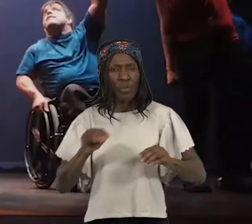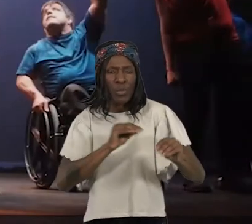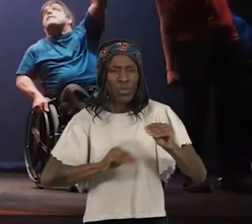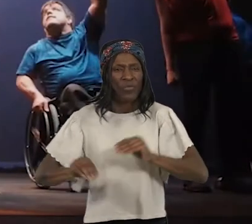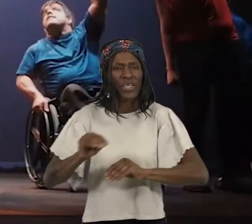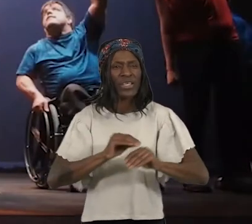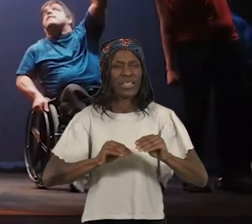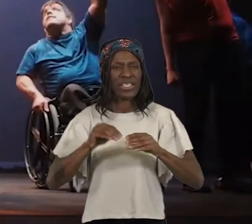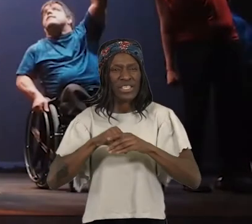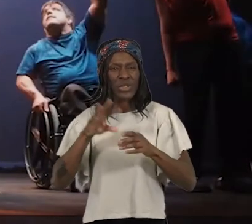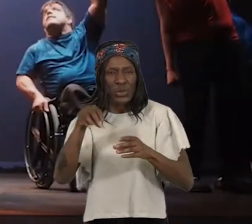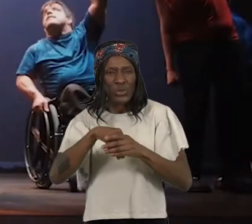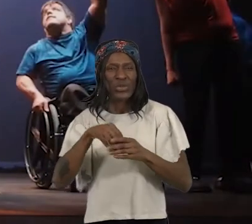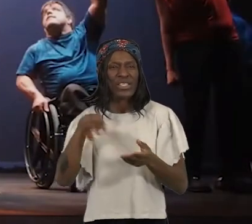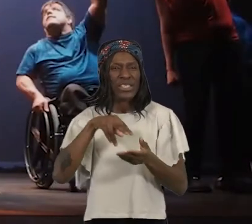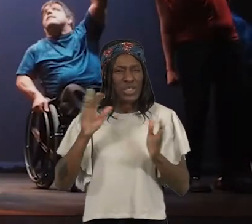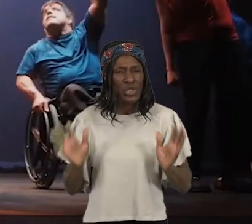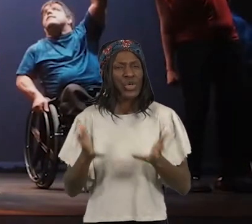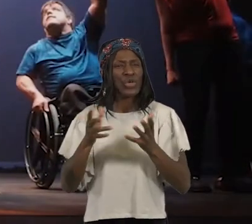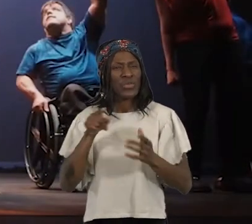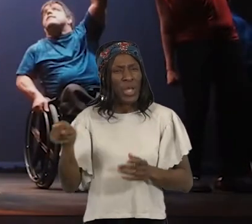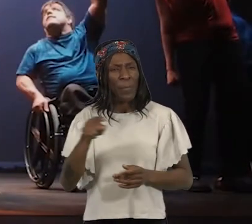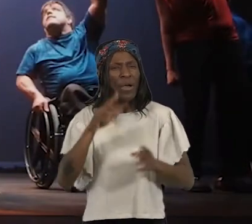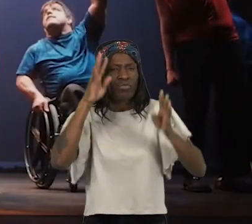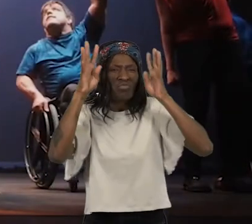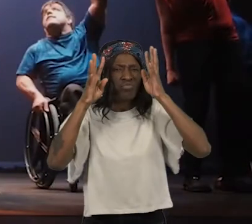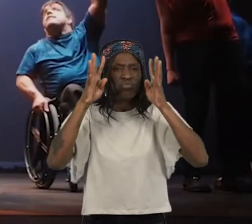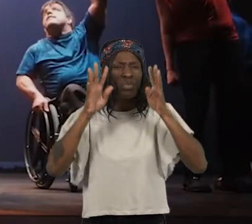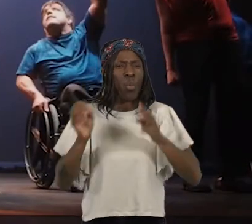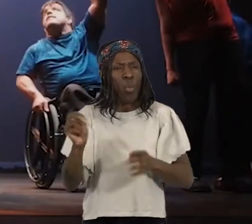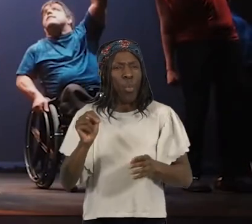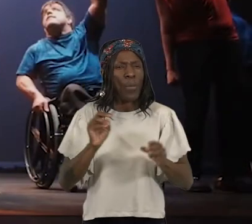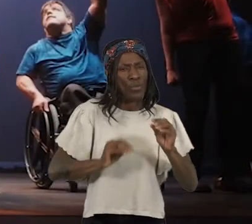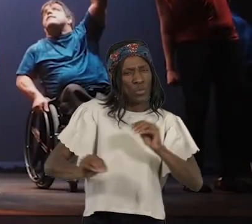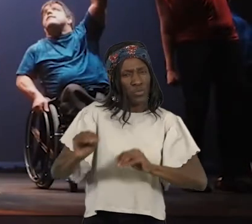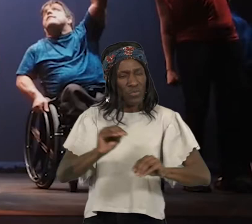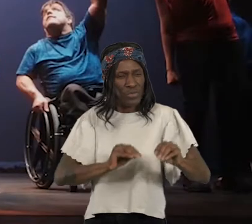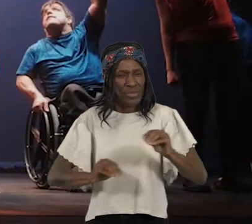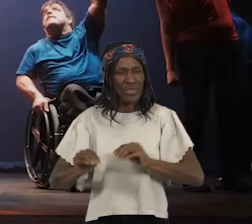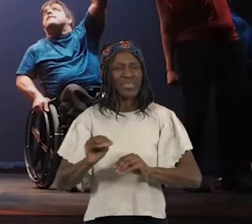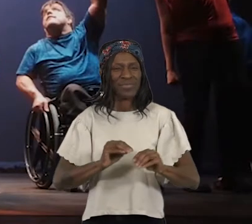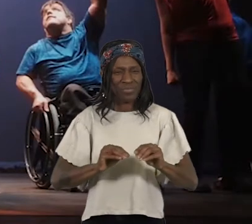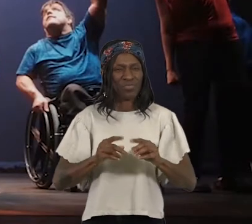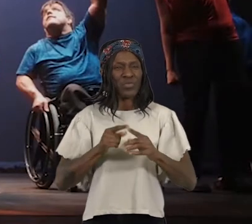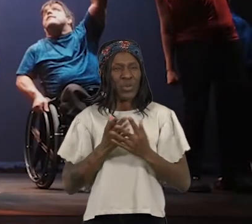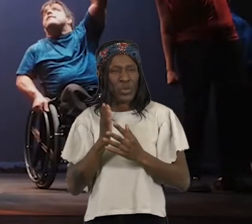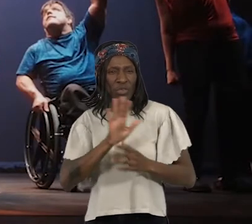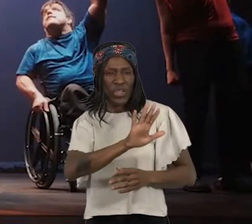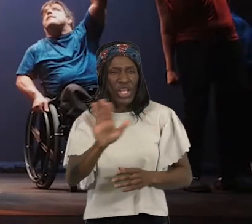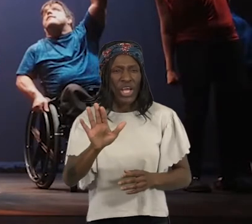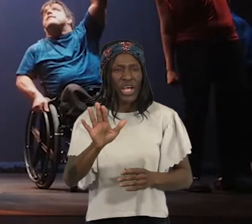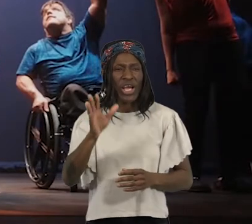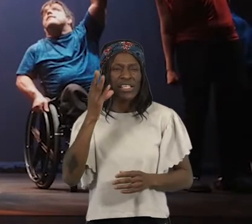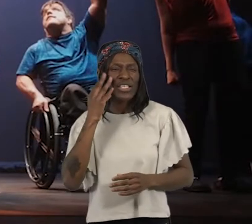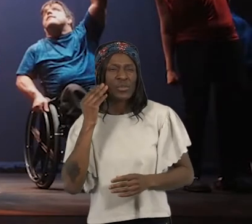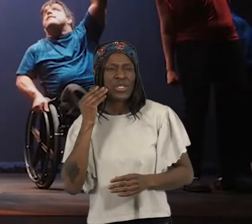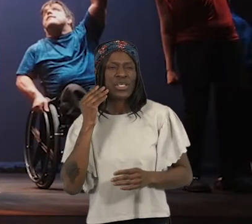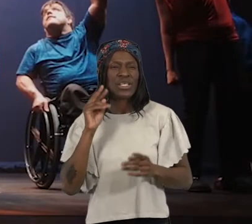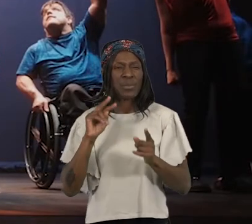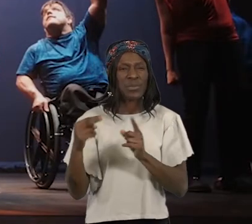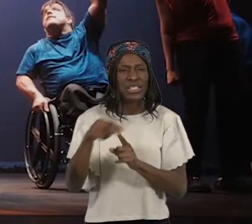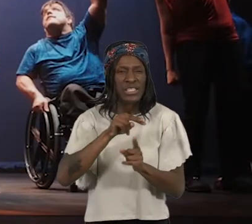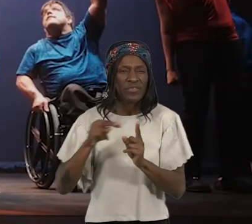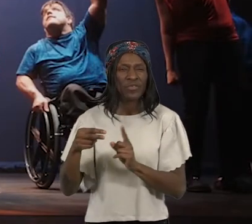students to explore the movement methodologies within integrated dance, while also encouraging them to create their own movements, drawing from